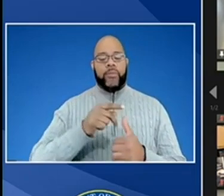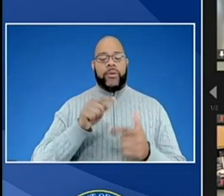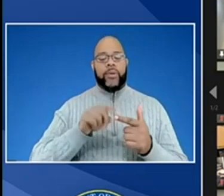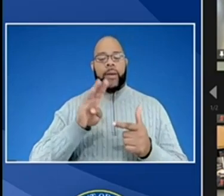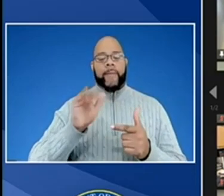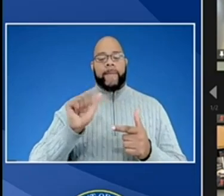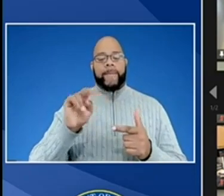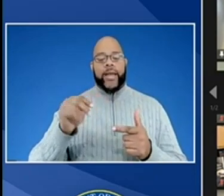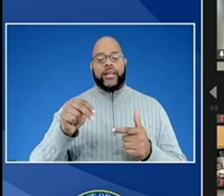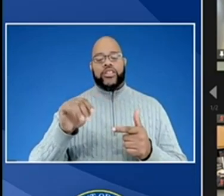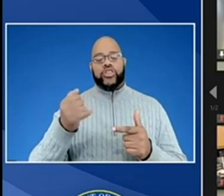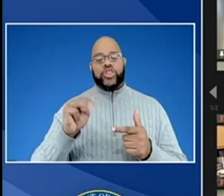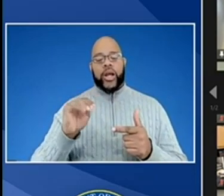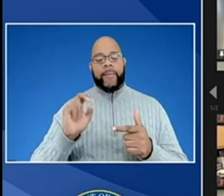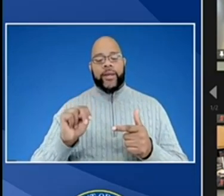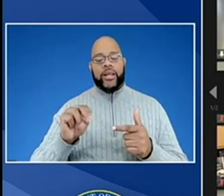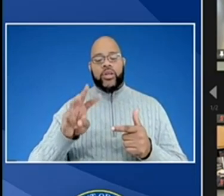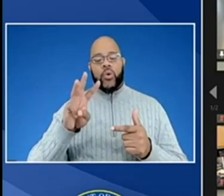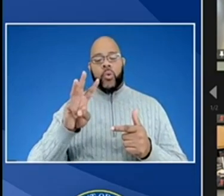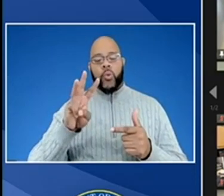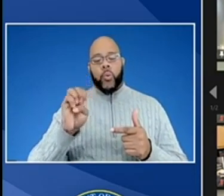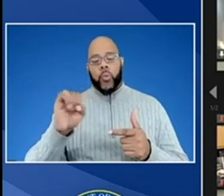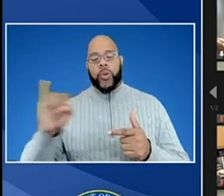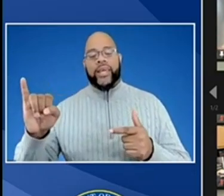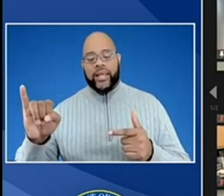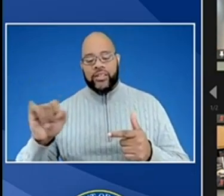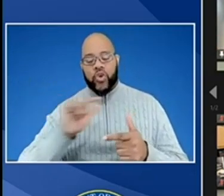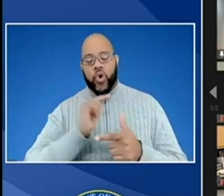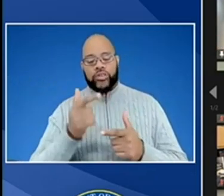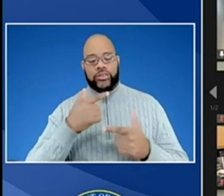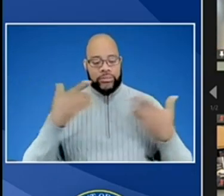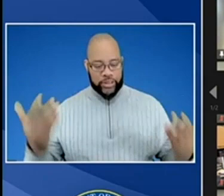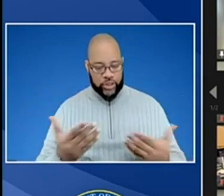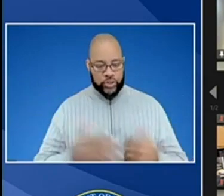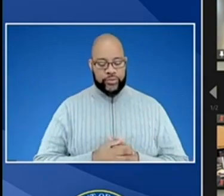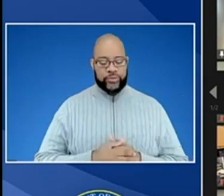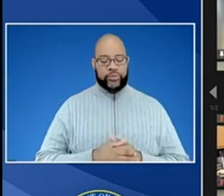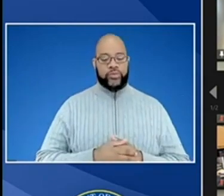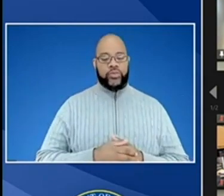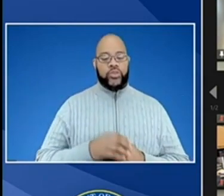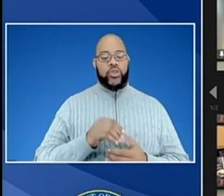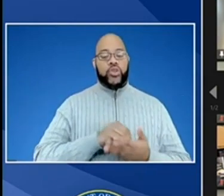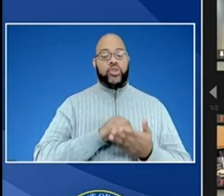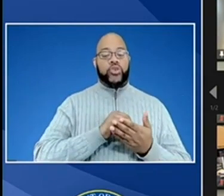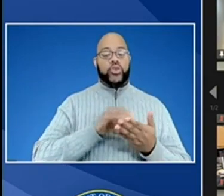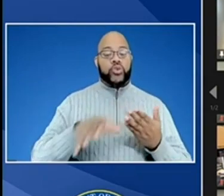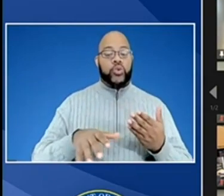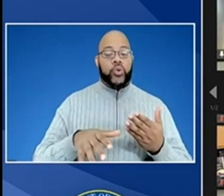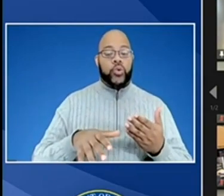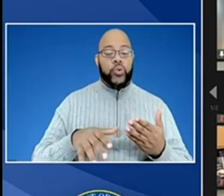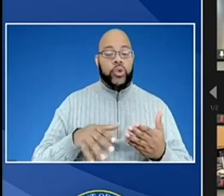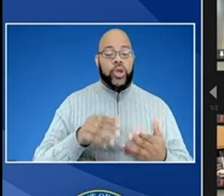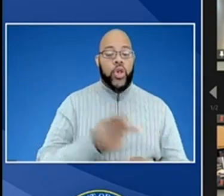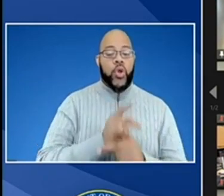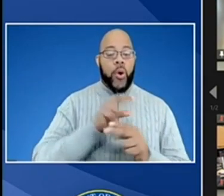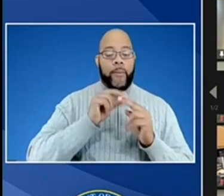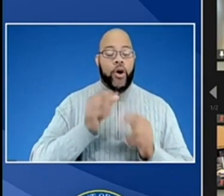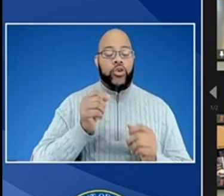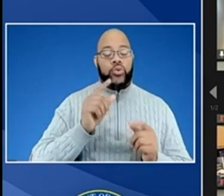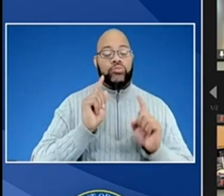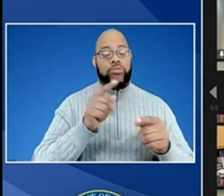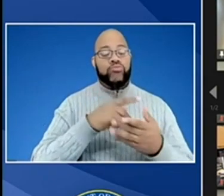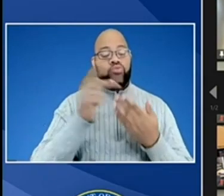alternate. Present. Student loan borrowers who attended programs of 2 years or less.